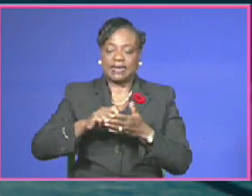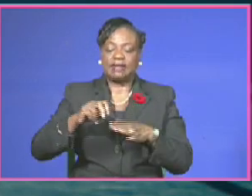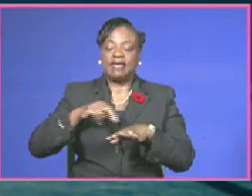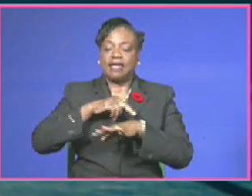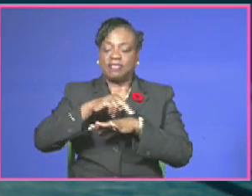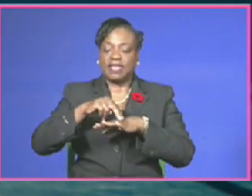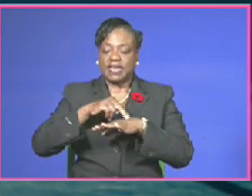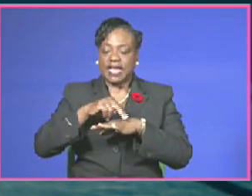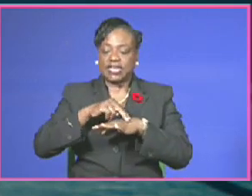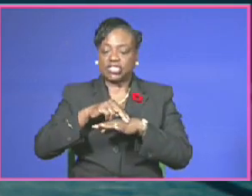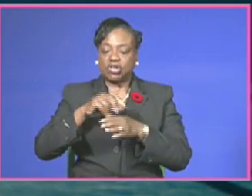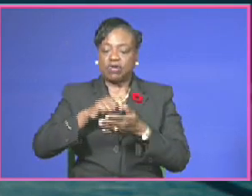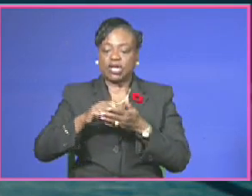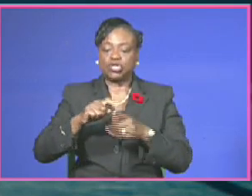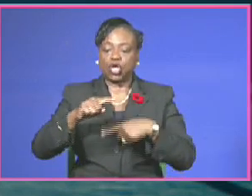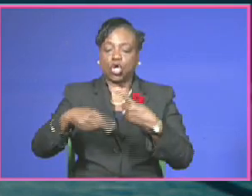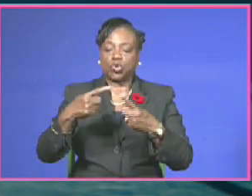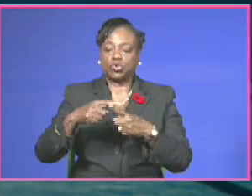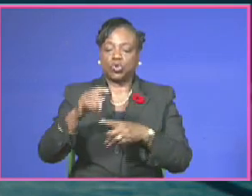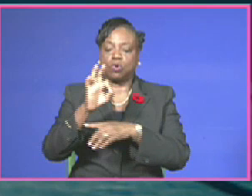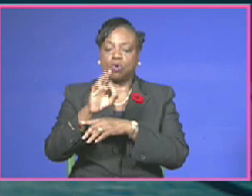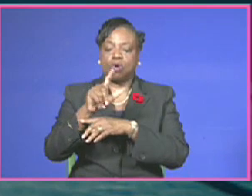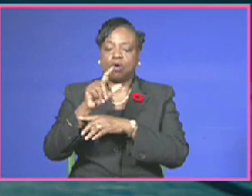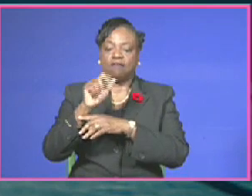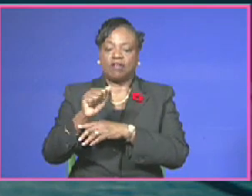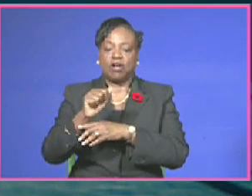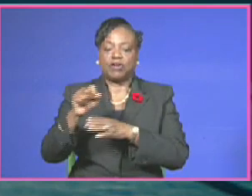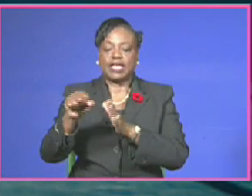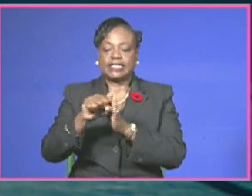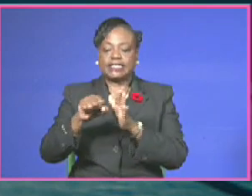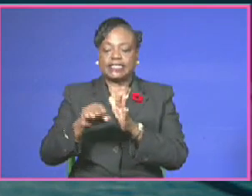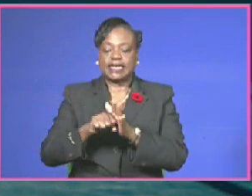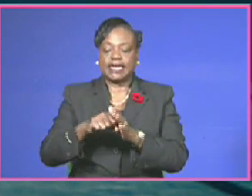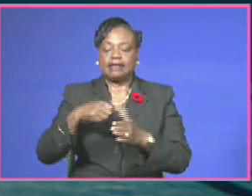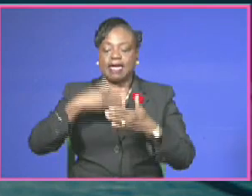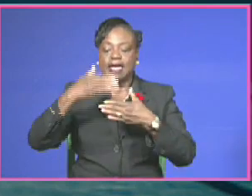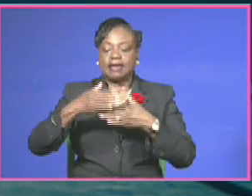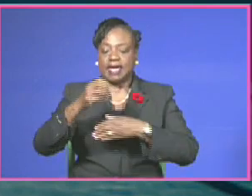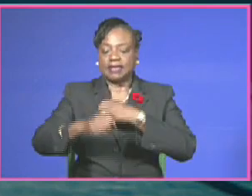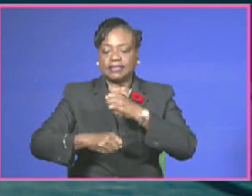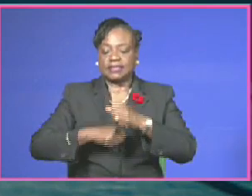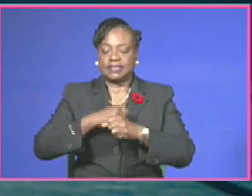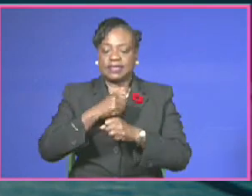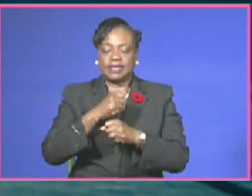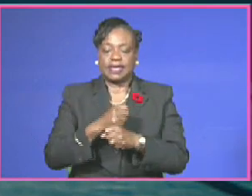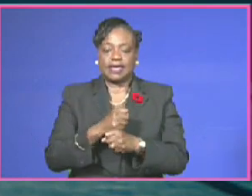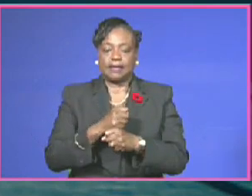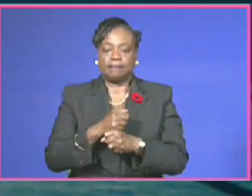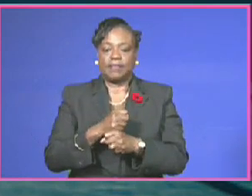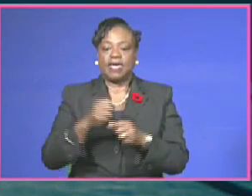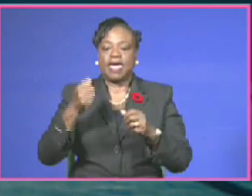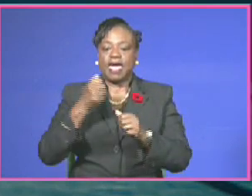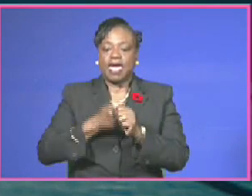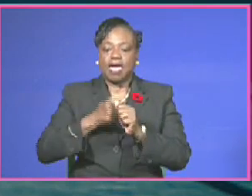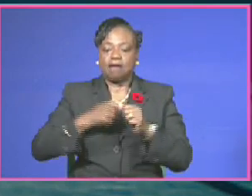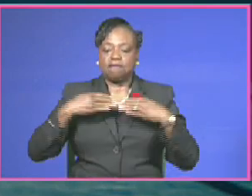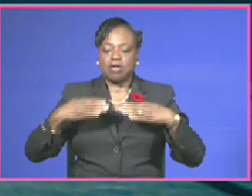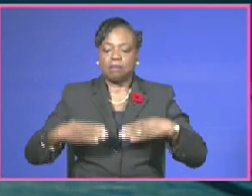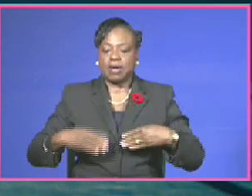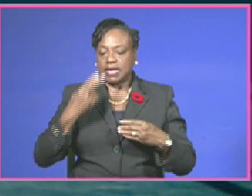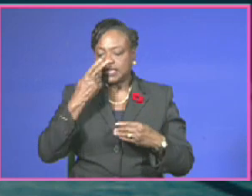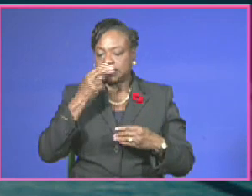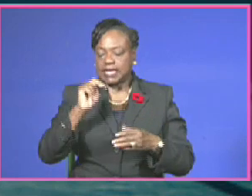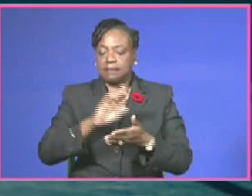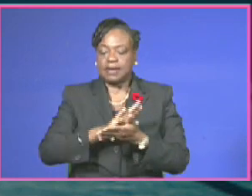next year, to be a part of such a great team. They have a real family atmosphere on the team. Everybody seemed really nice, and